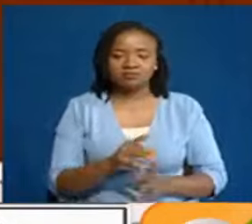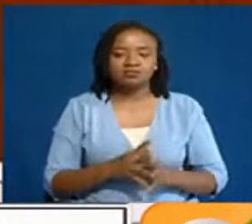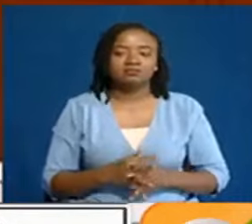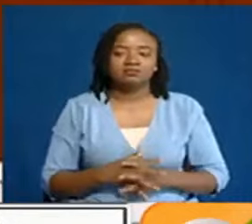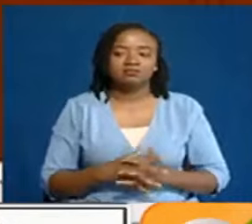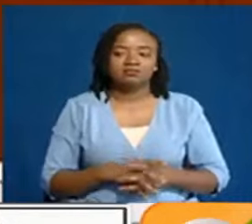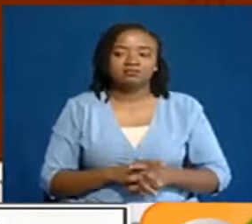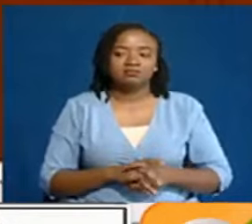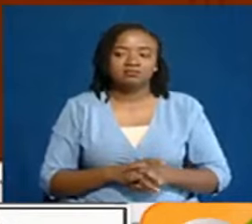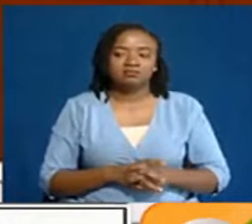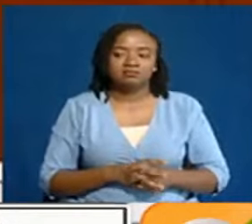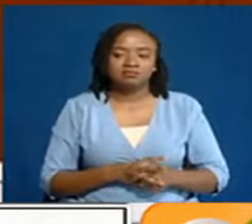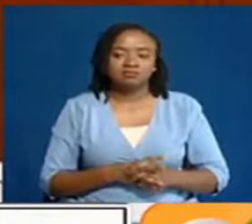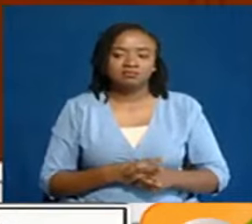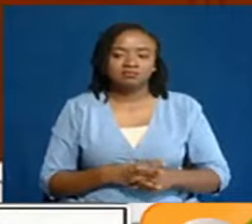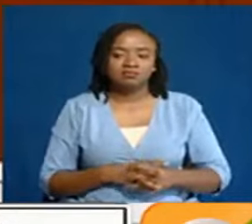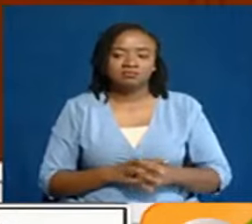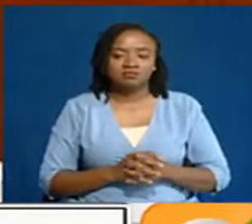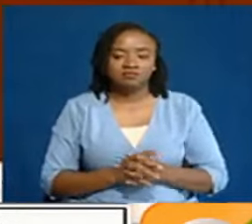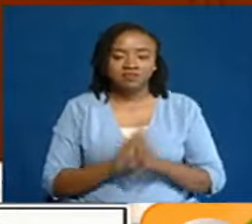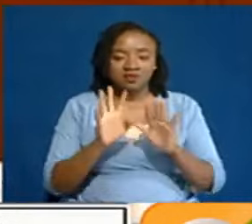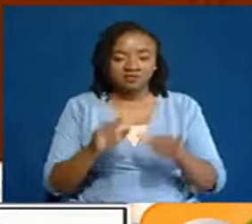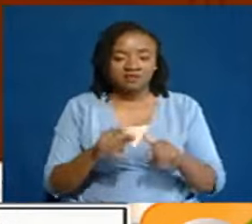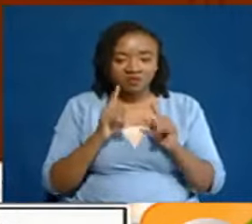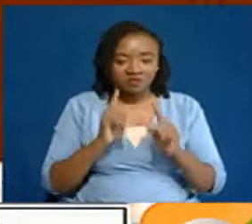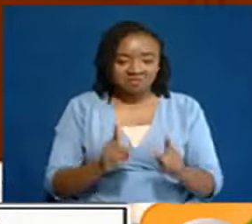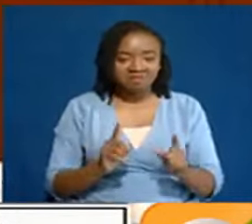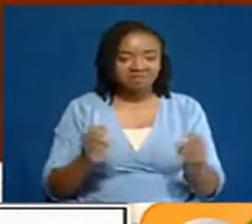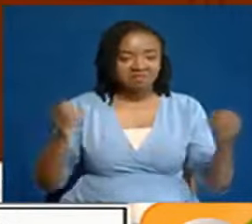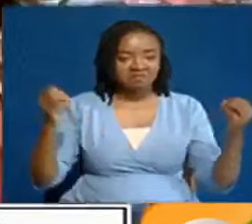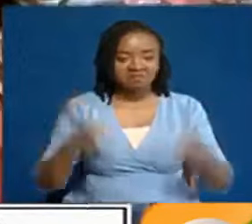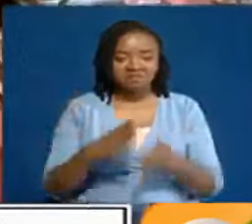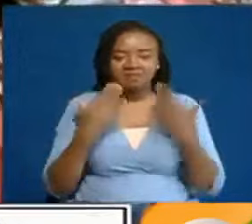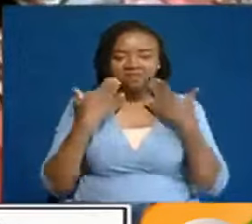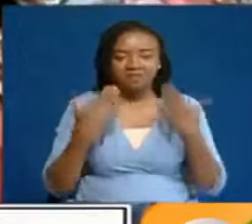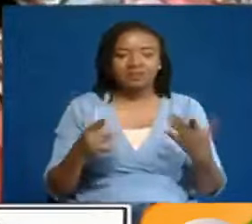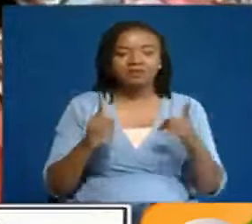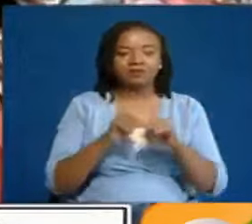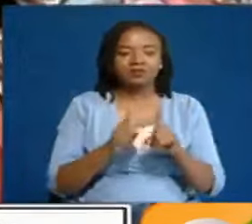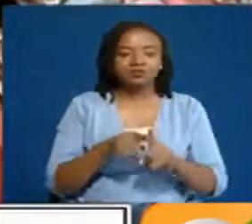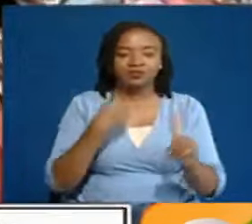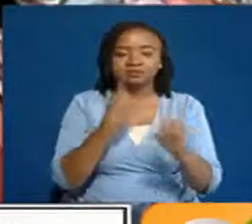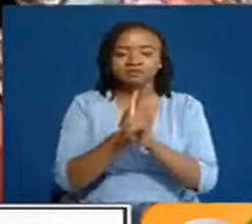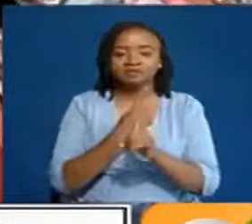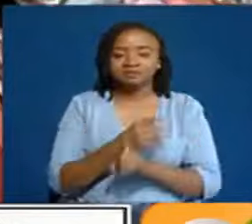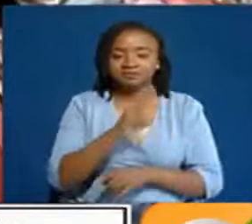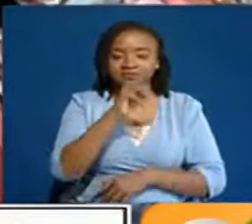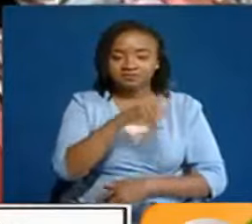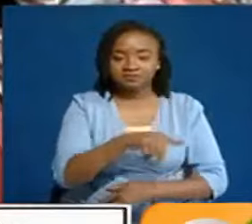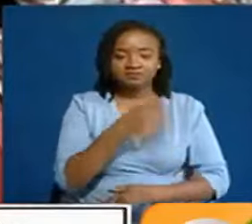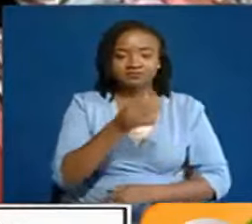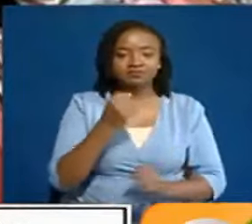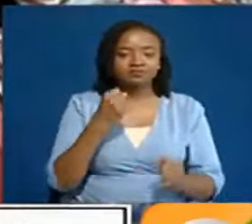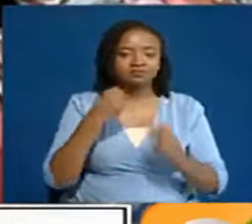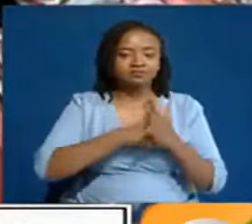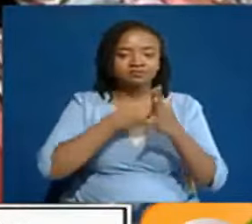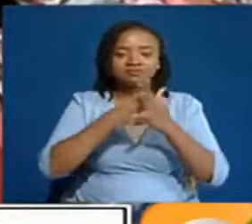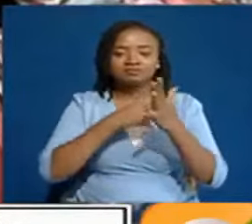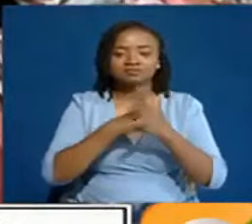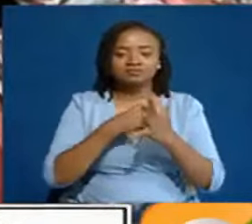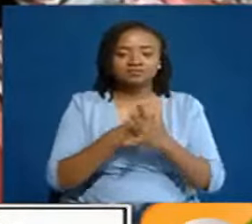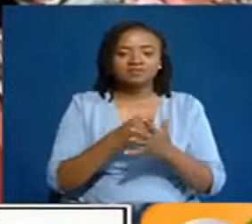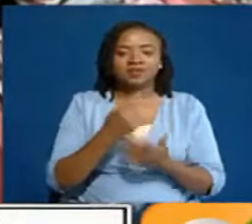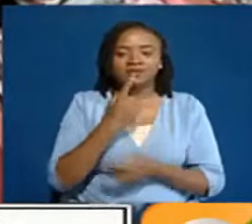the onset, the stage was set with the mood of the House hyped as some members turned to cheer leaders who shouted the